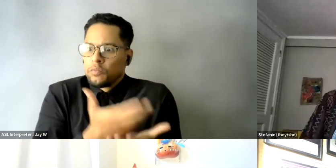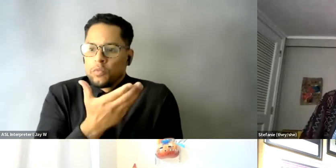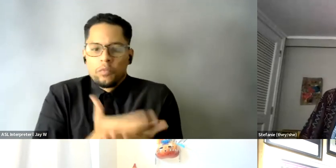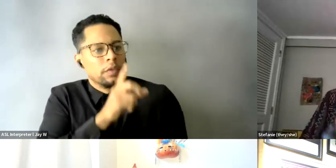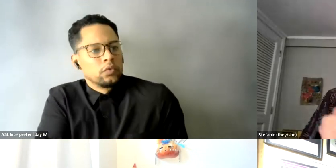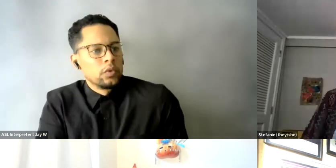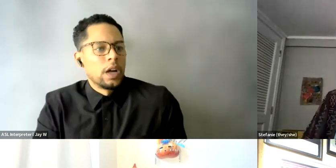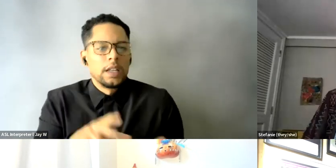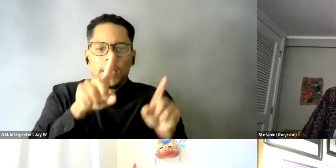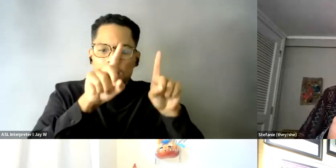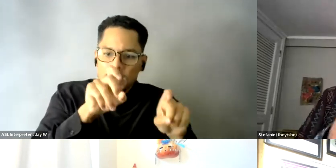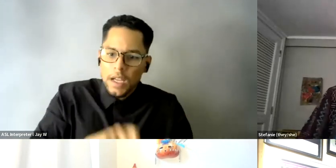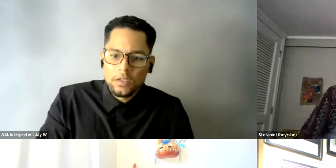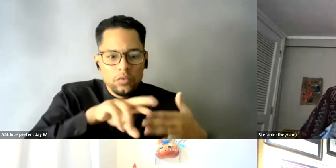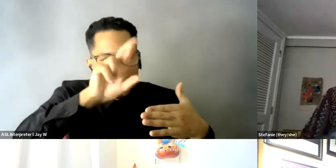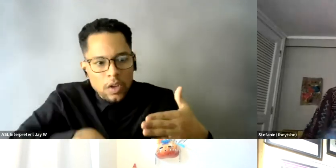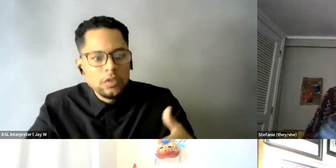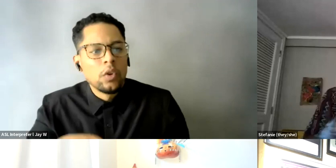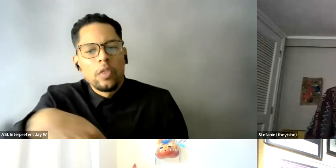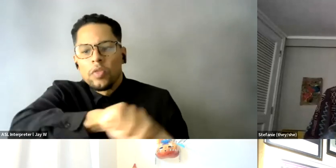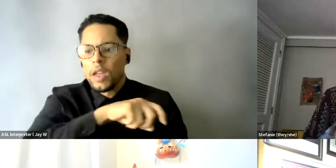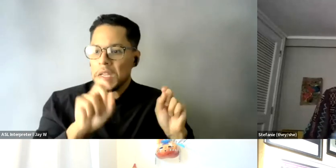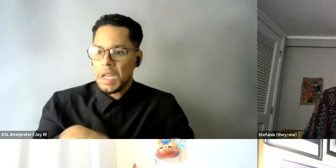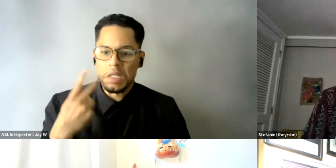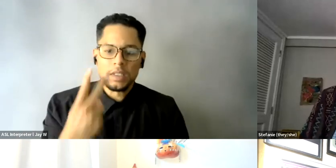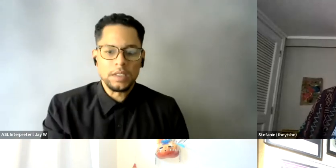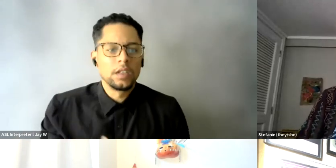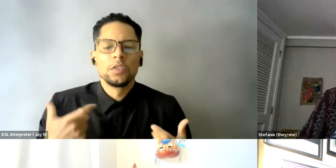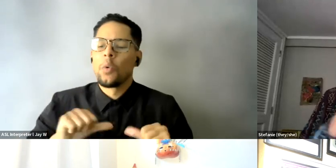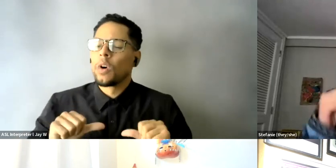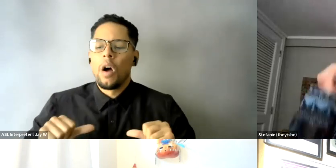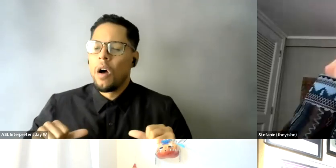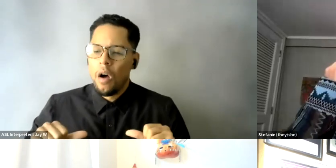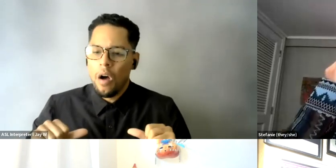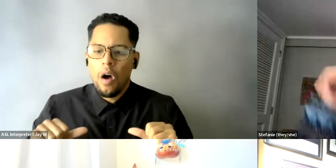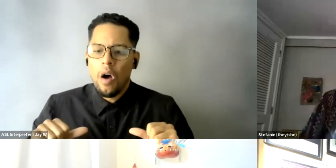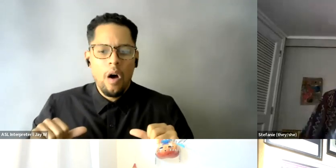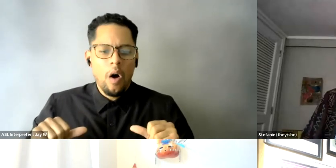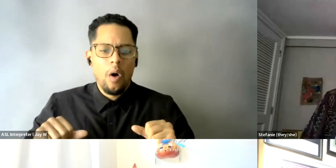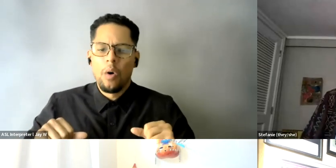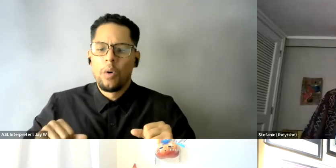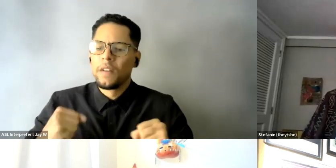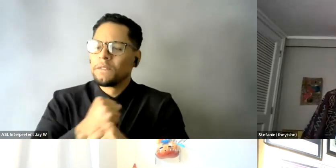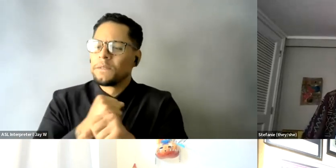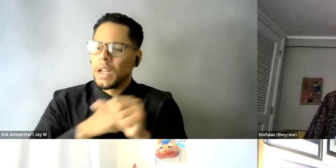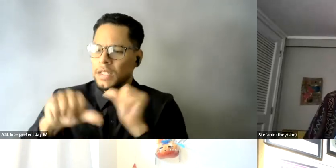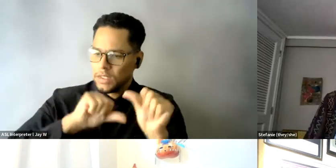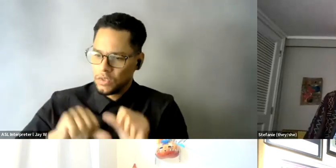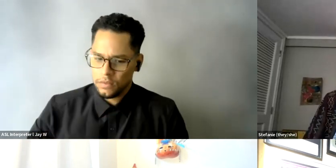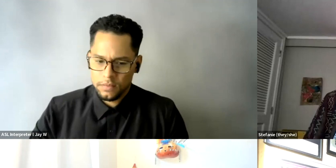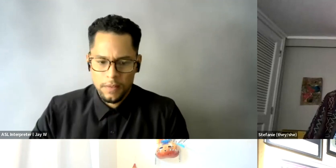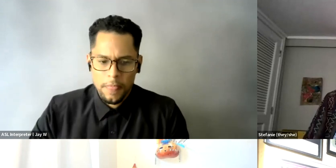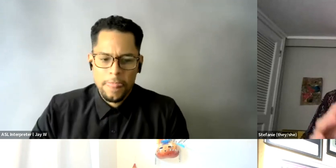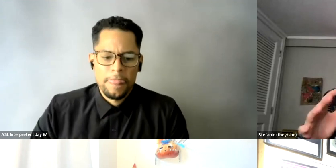results, right? So you can see the ways that we are always pitted against each other. That's one thing. I think, you know,